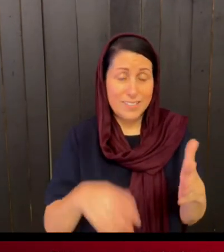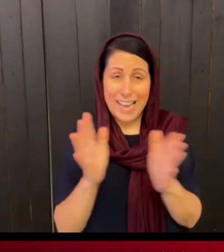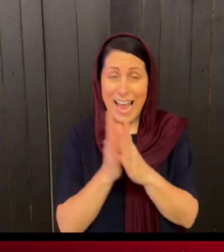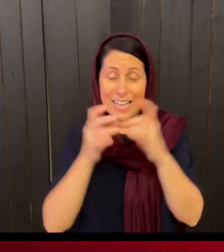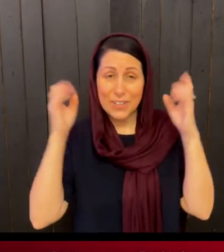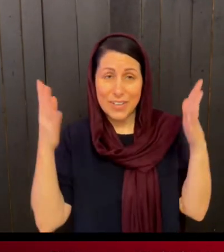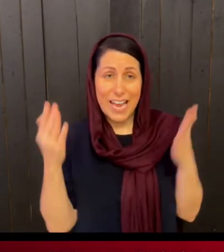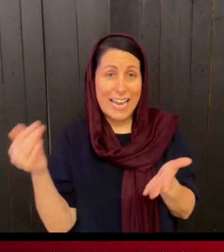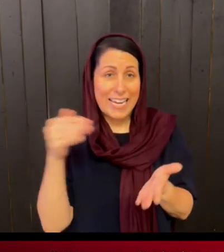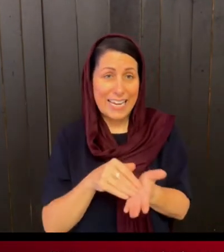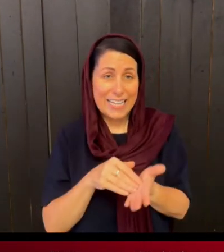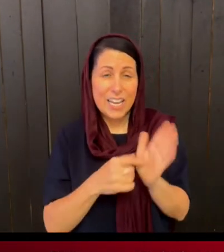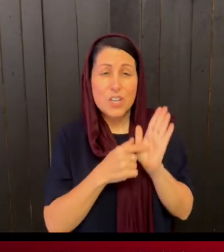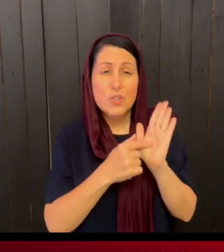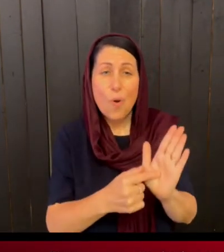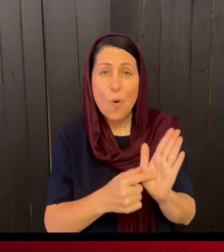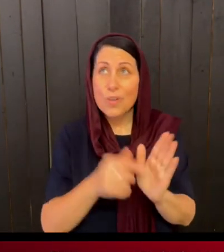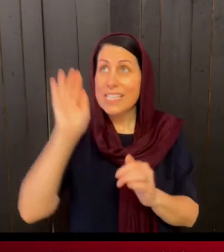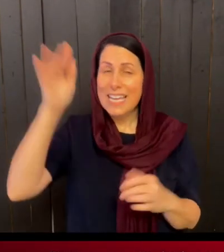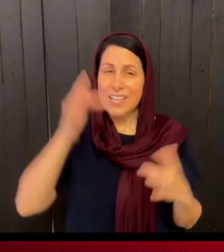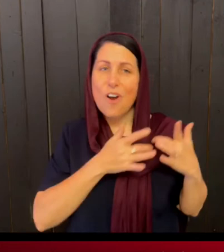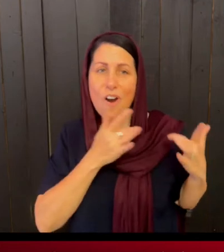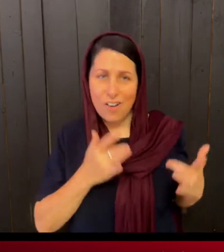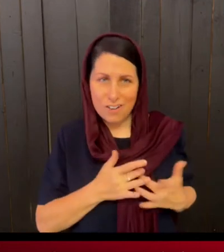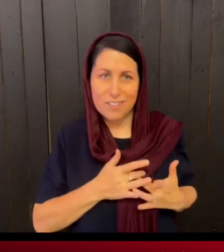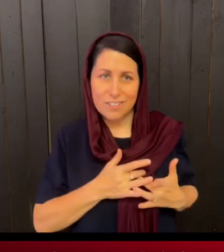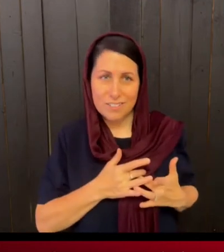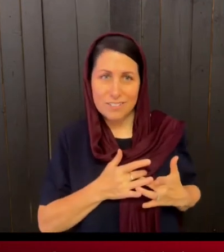Again, this shows God's heart.